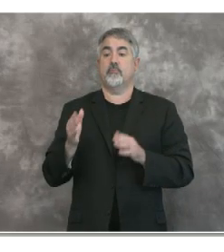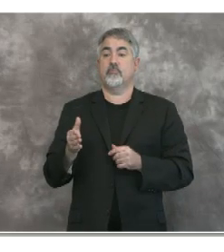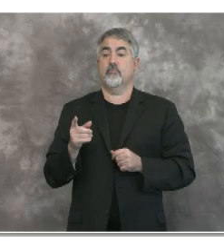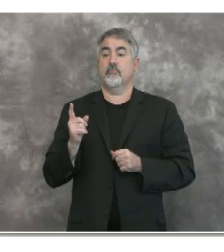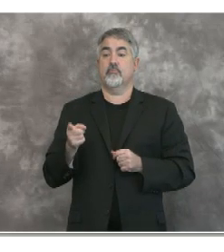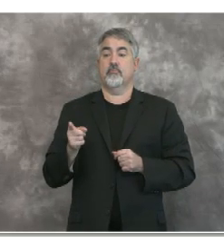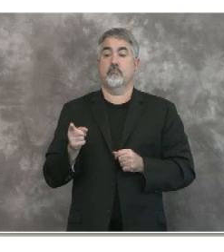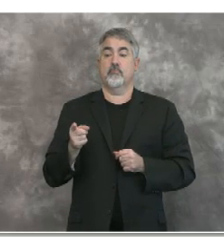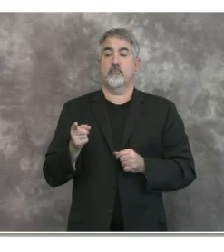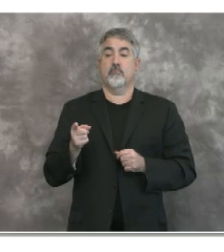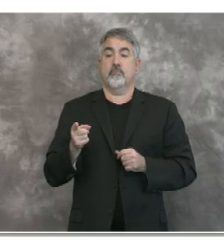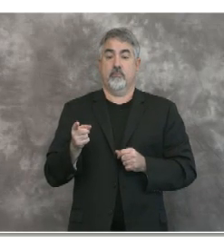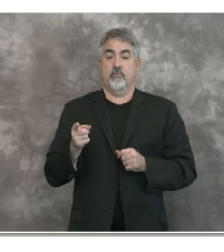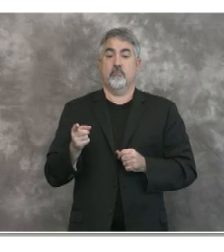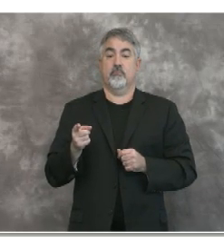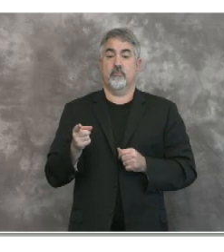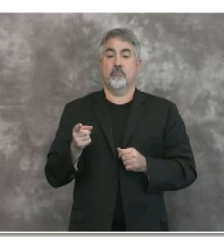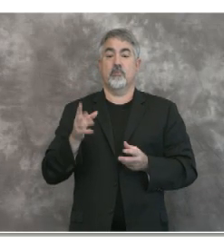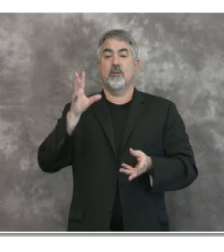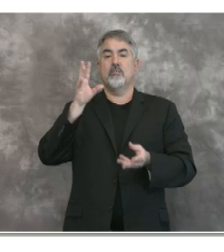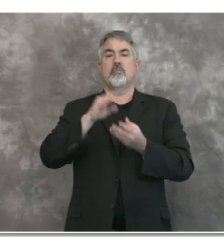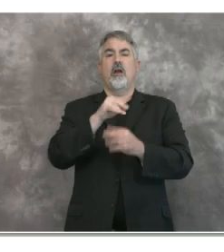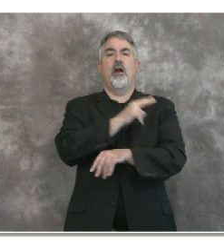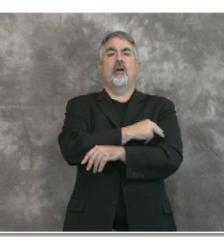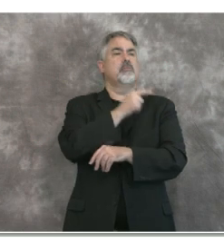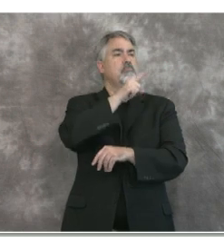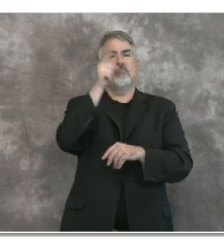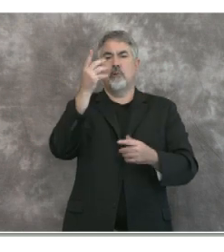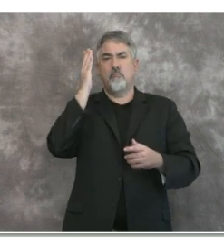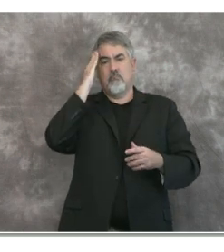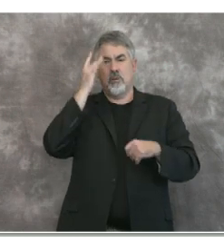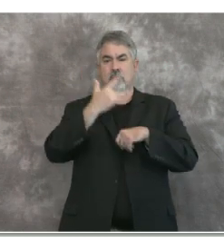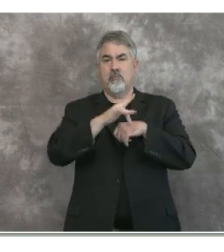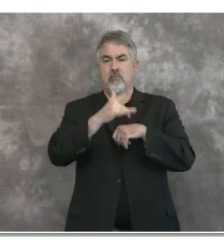in the context of the total hospital bed utilization at